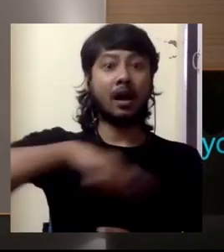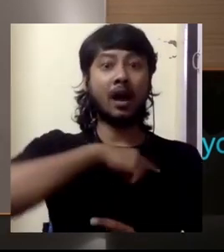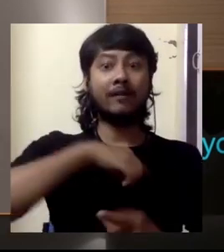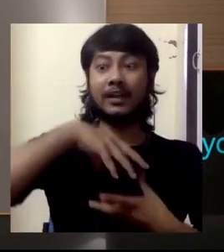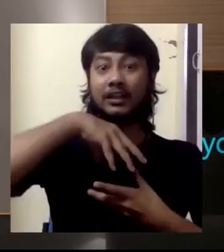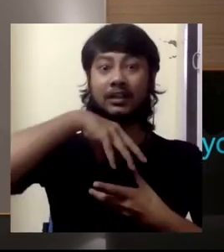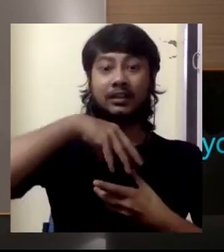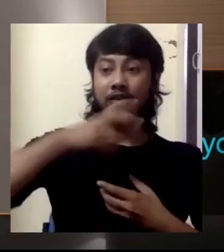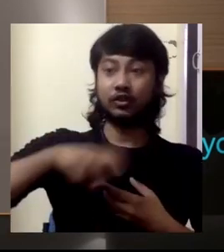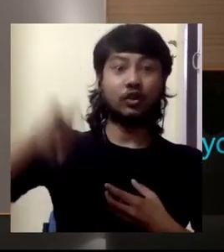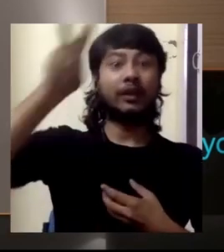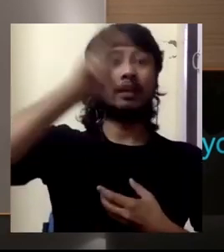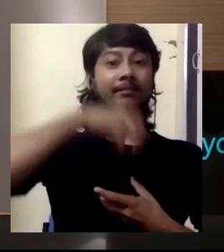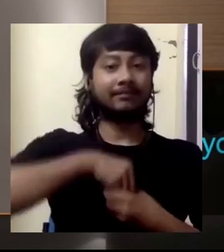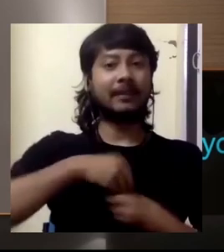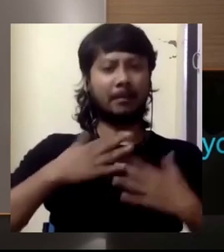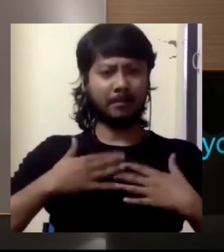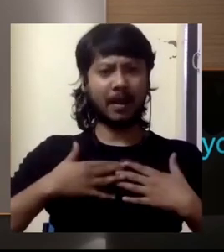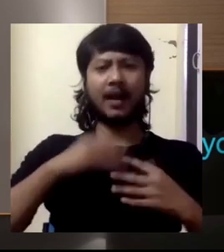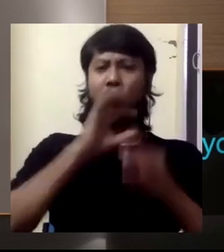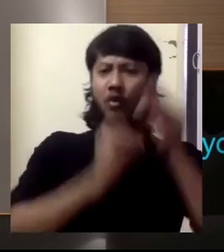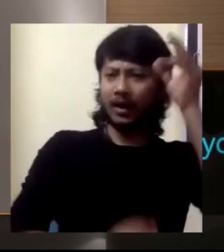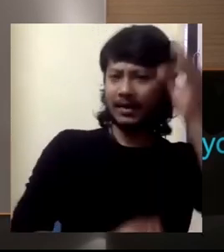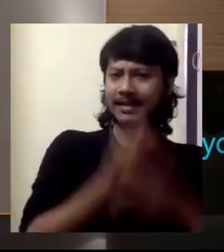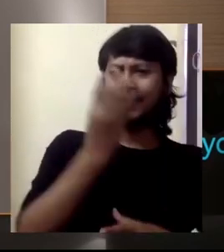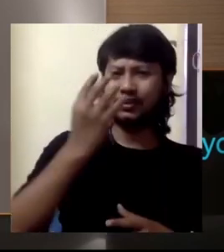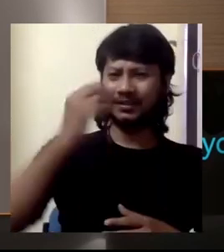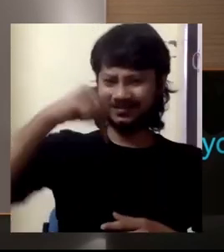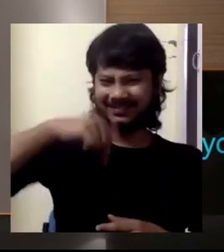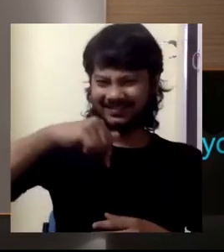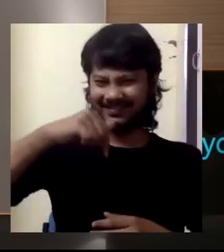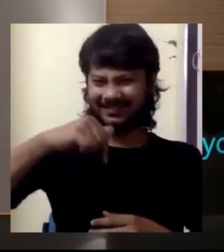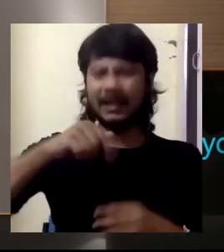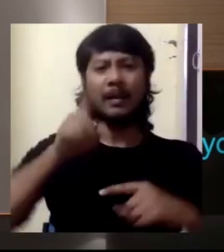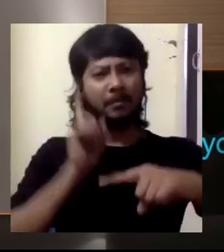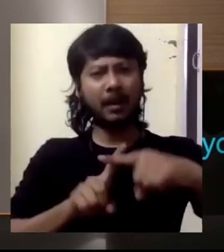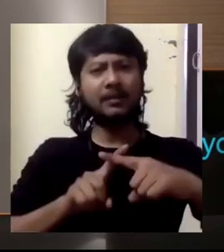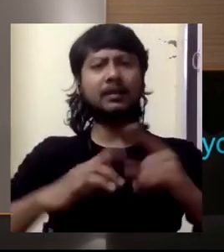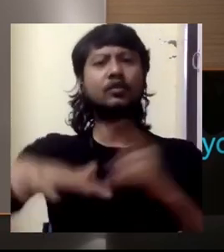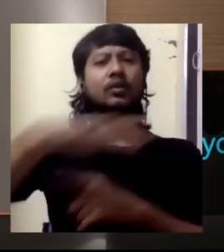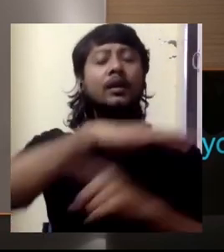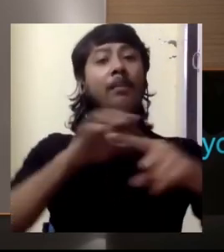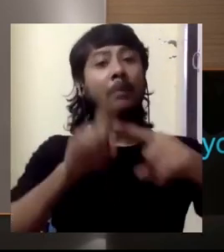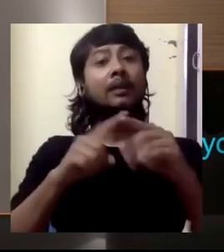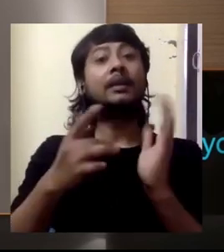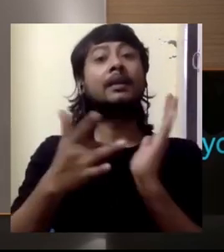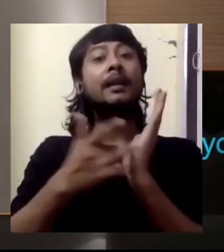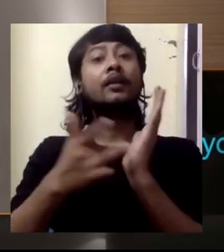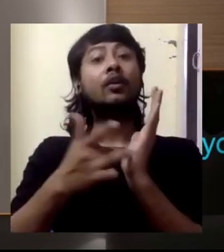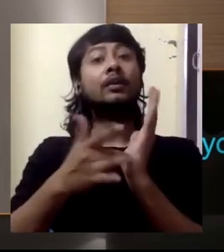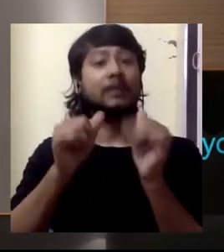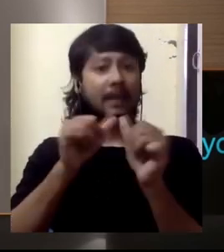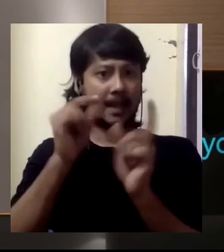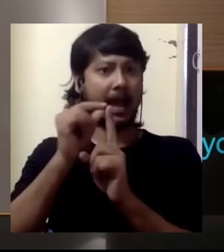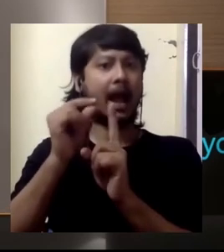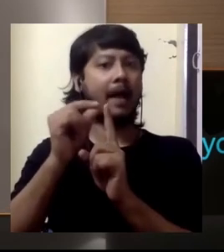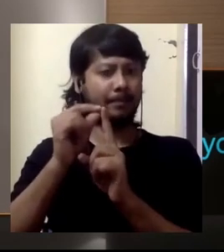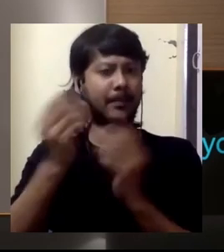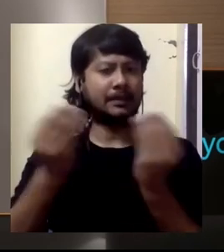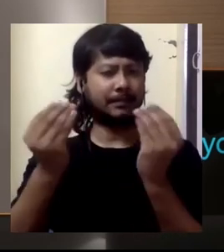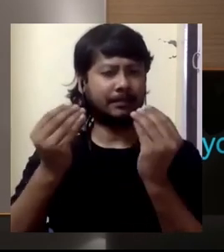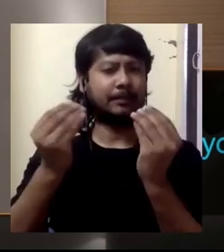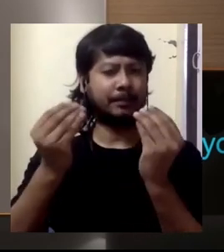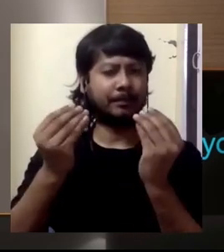the work that we are doing on the technology platform that we're building, we believe it's all about access. It's about